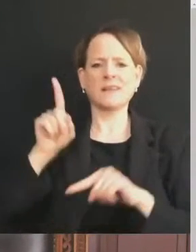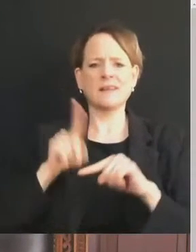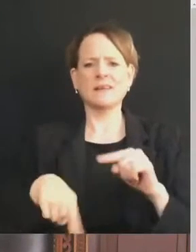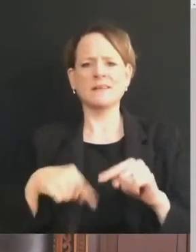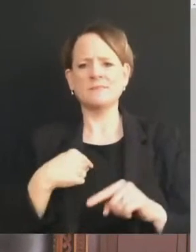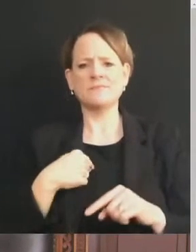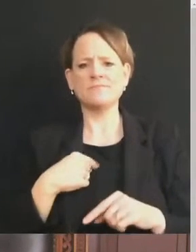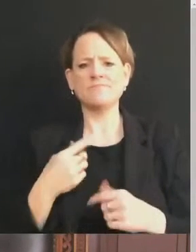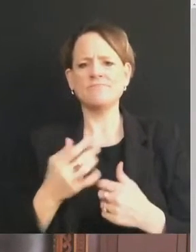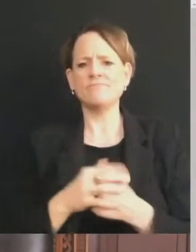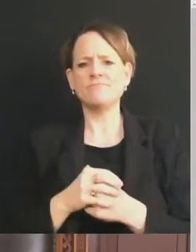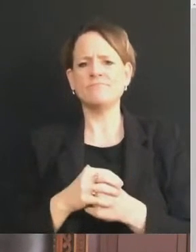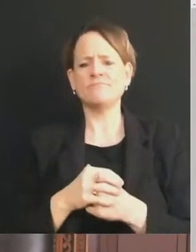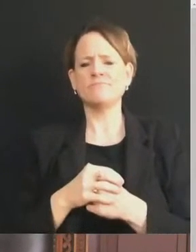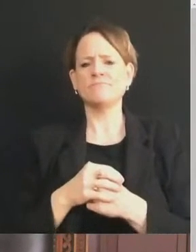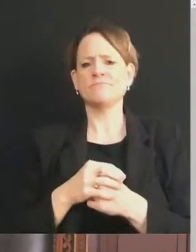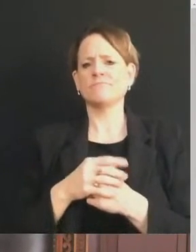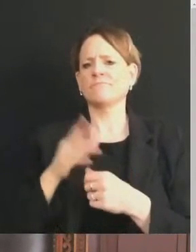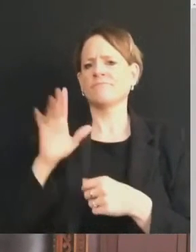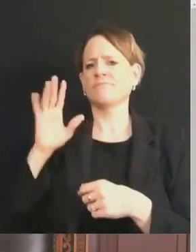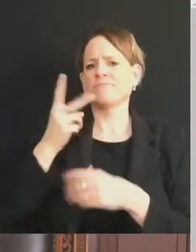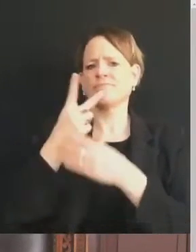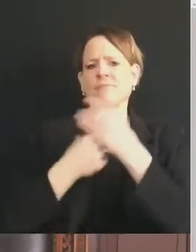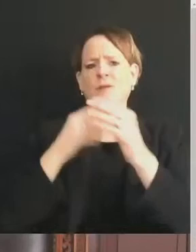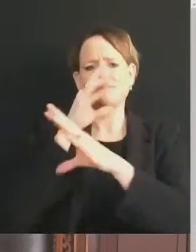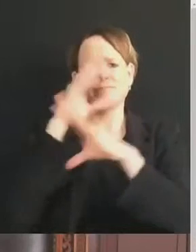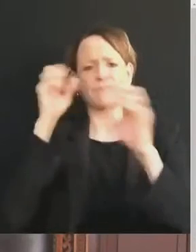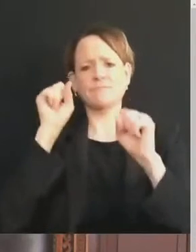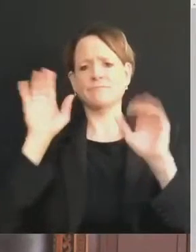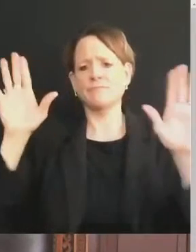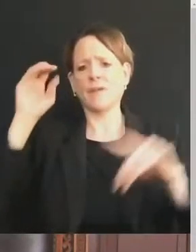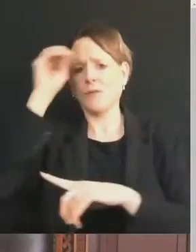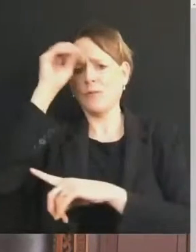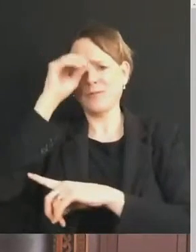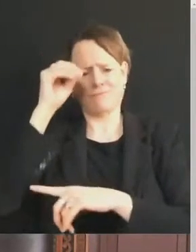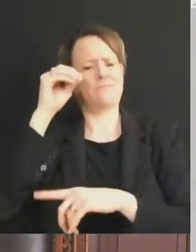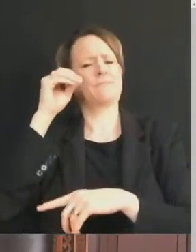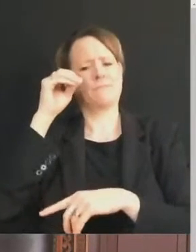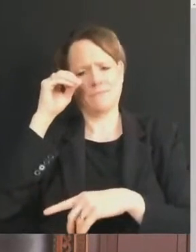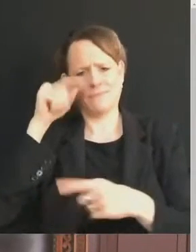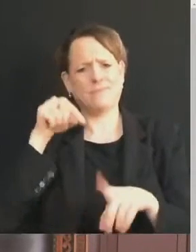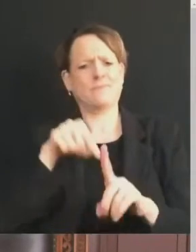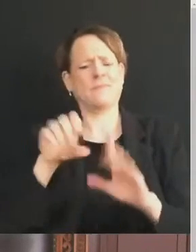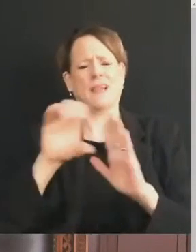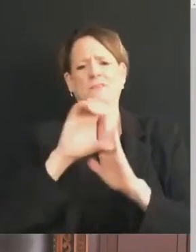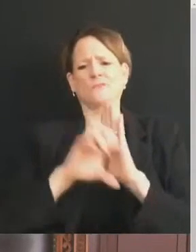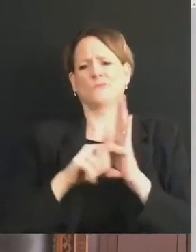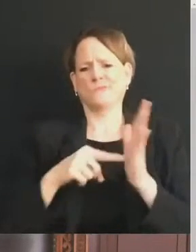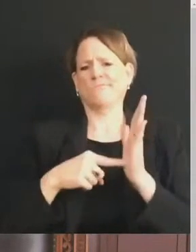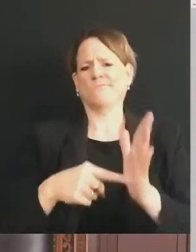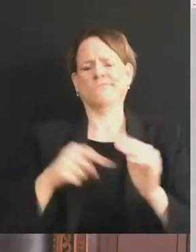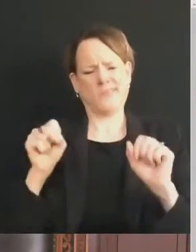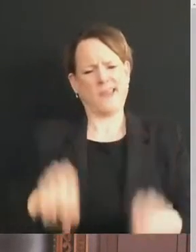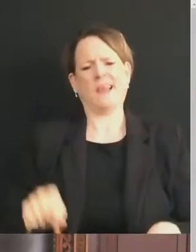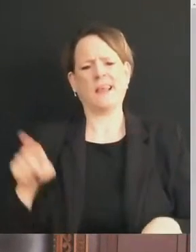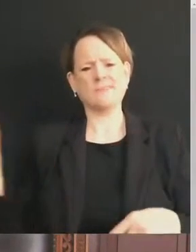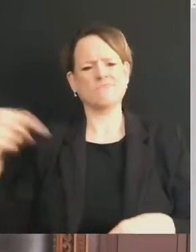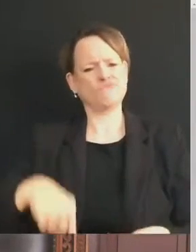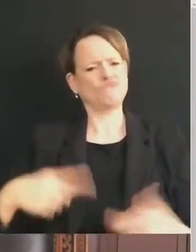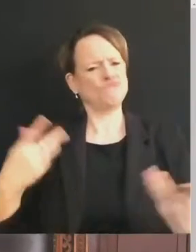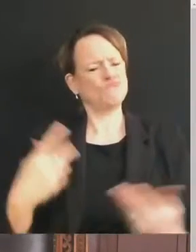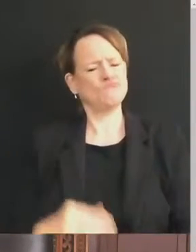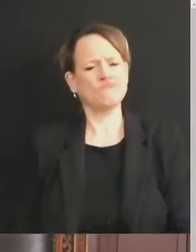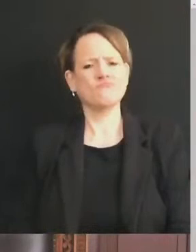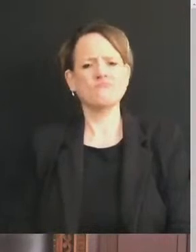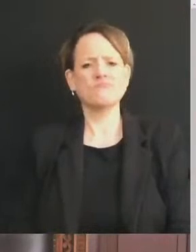and clearly that hasn't happened. I'm sure it won't happen today. I've seen